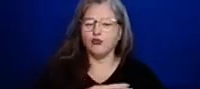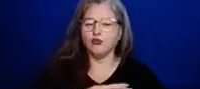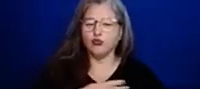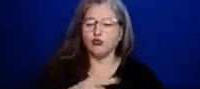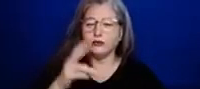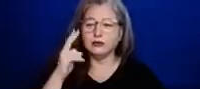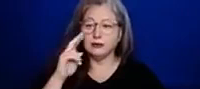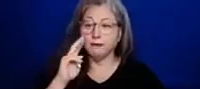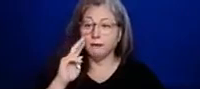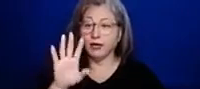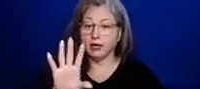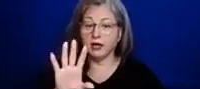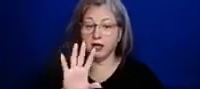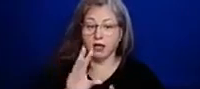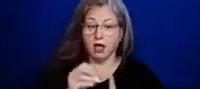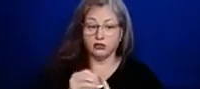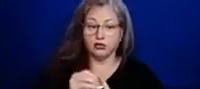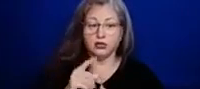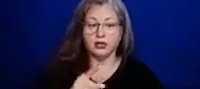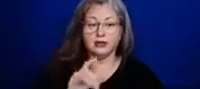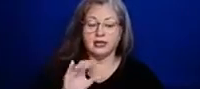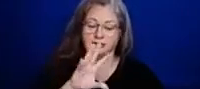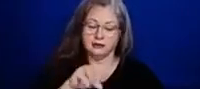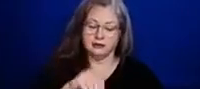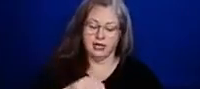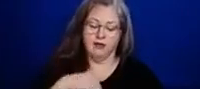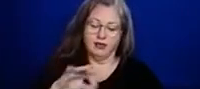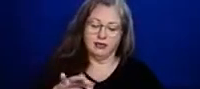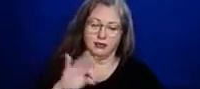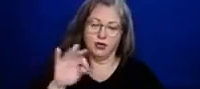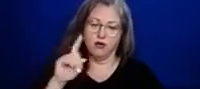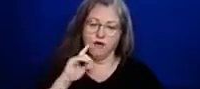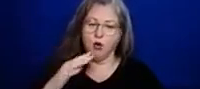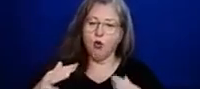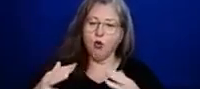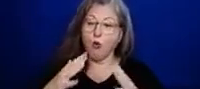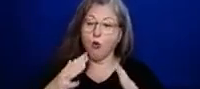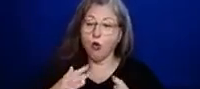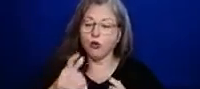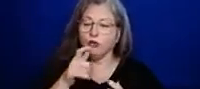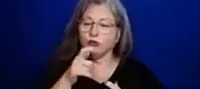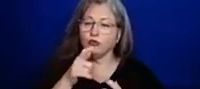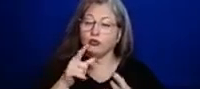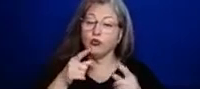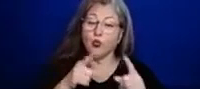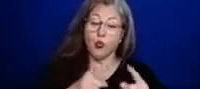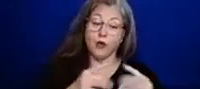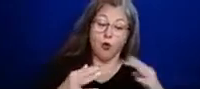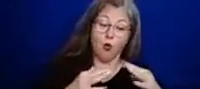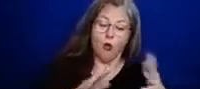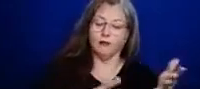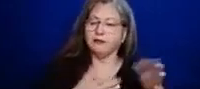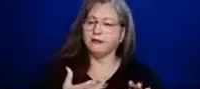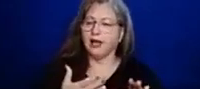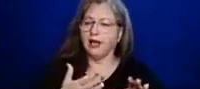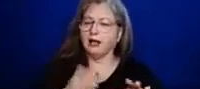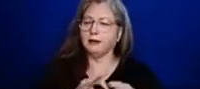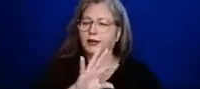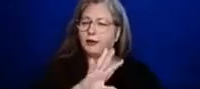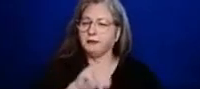culture is the spirit of the warriors who died in battle. So